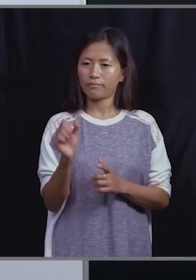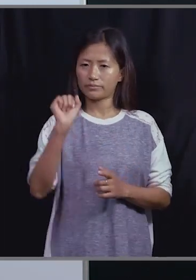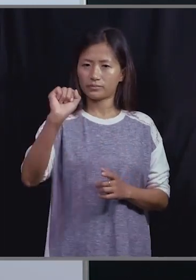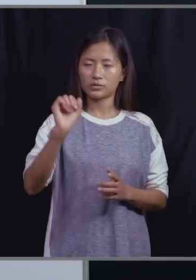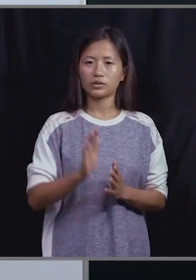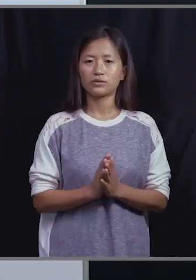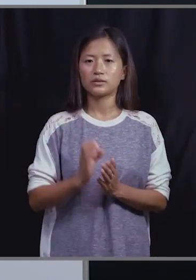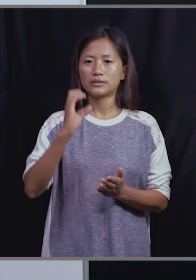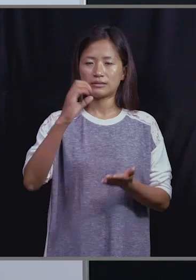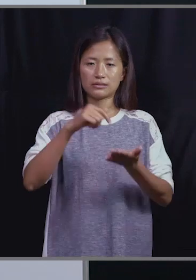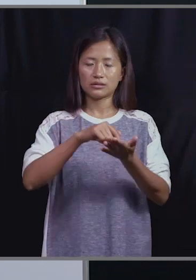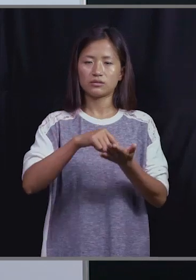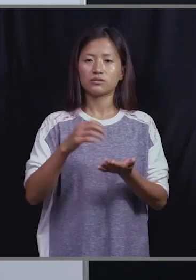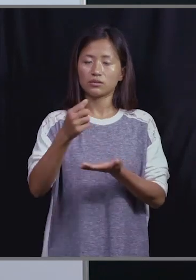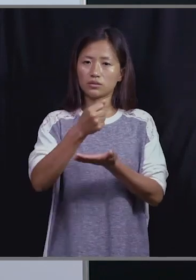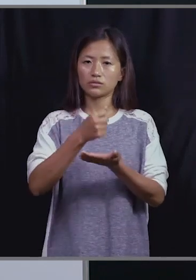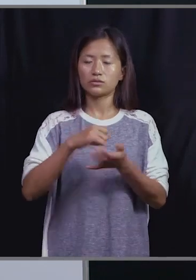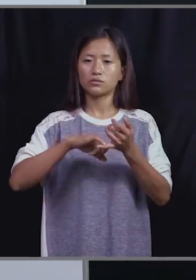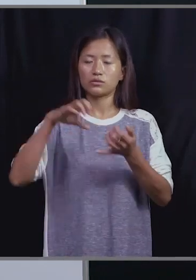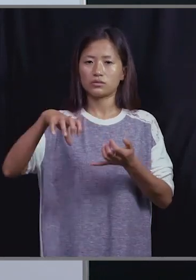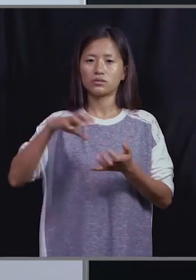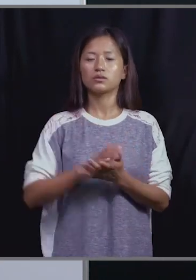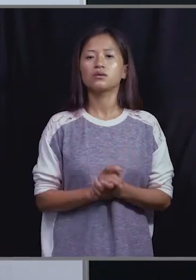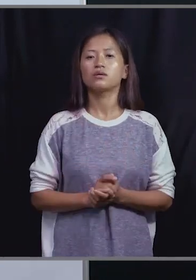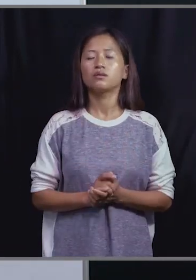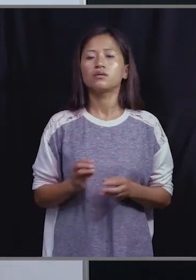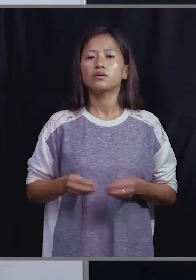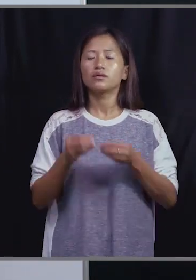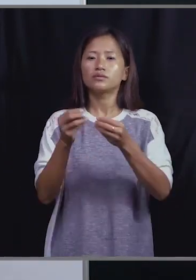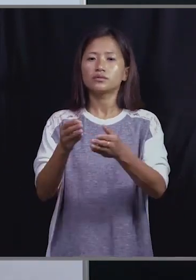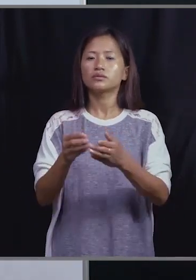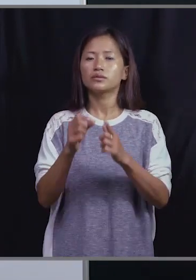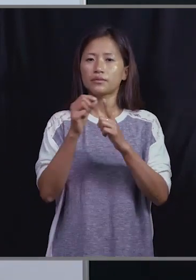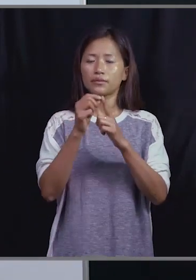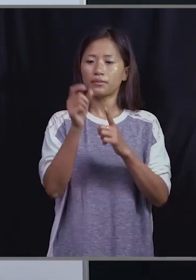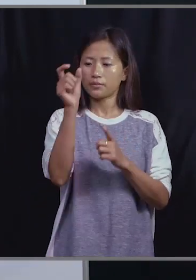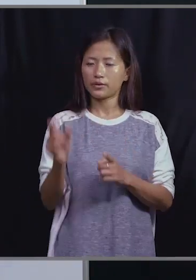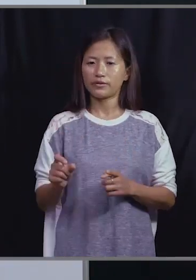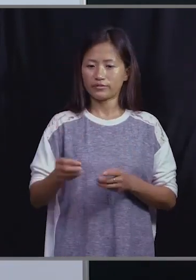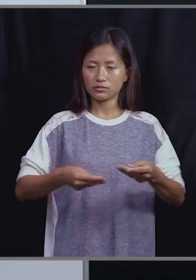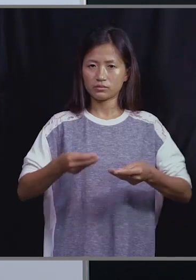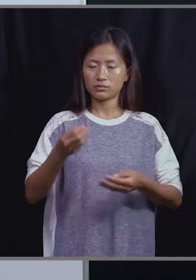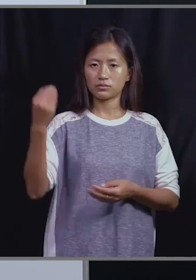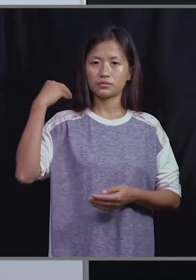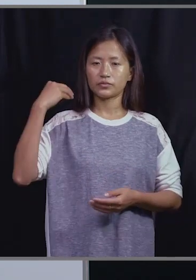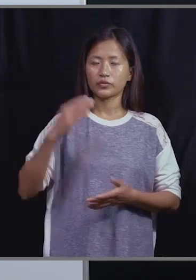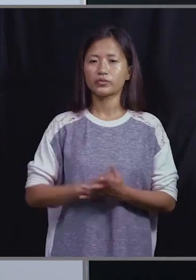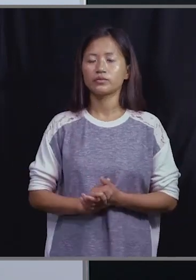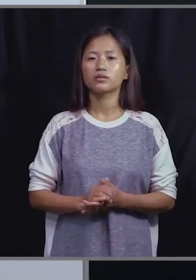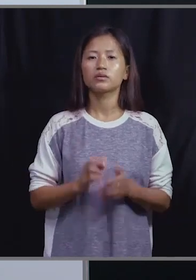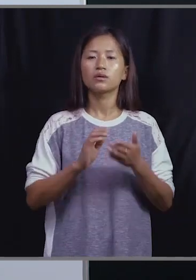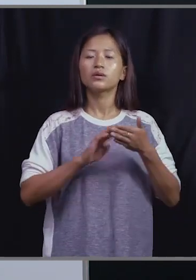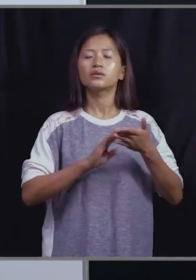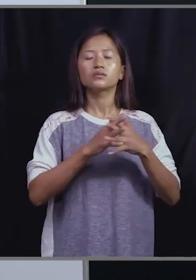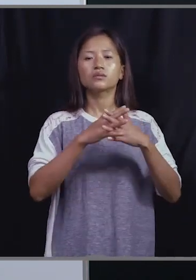the central state control. She decided to hand it over to the private enterprises that was in existence in the